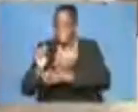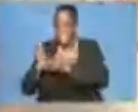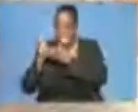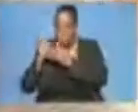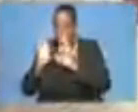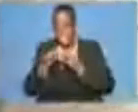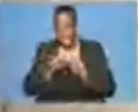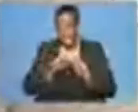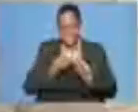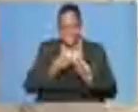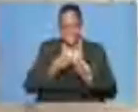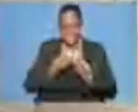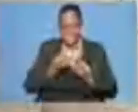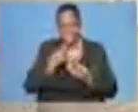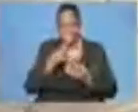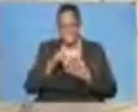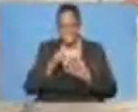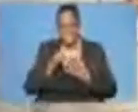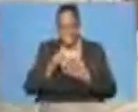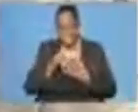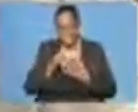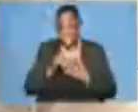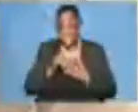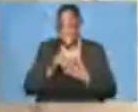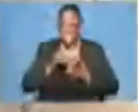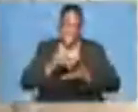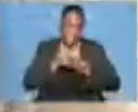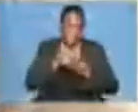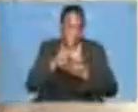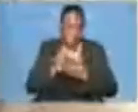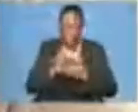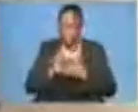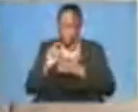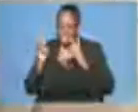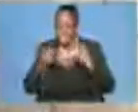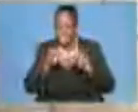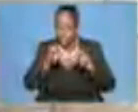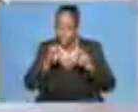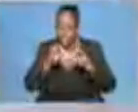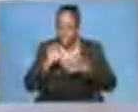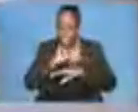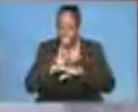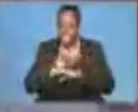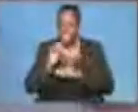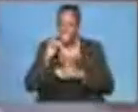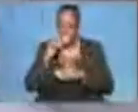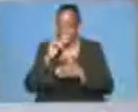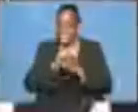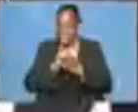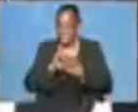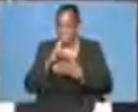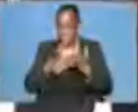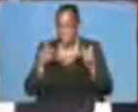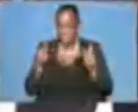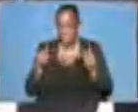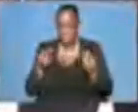to the island. Can I make some suggestions to you about a taxi or tour service or tour of the island? That's what we do. These taxi drivers say engaging